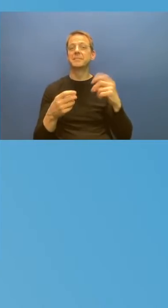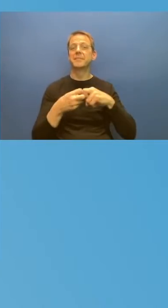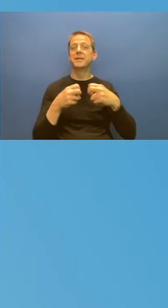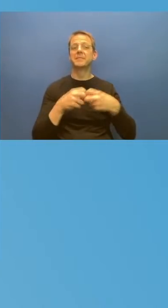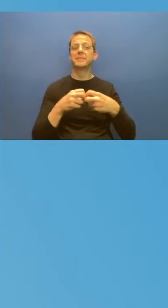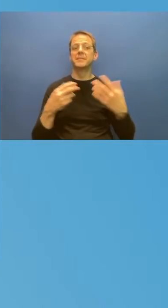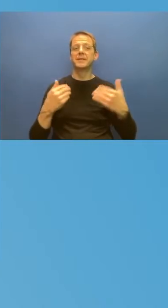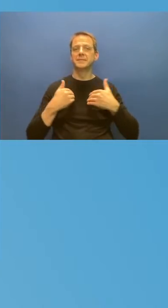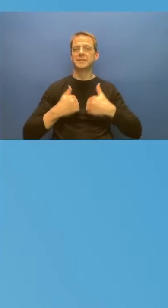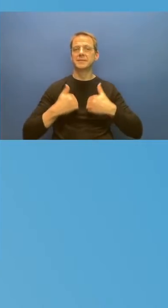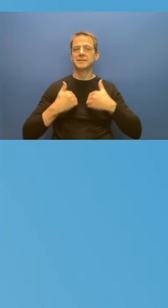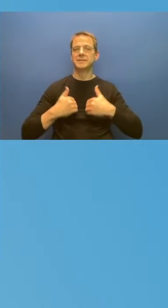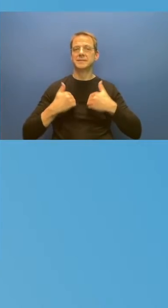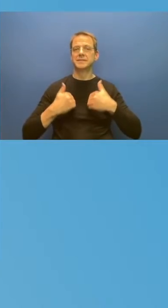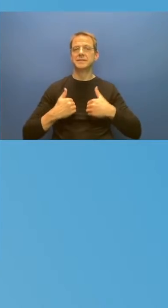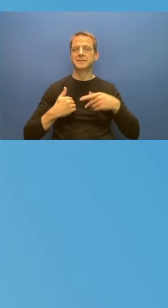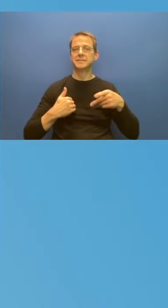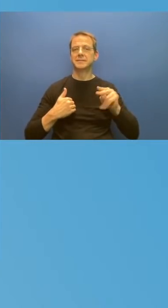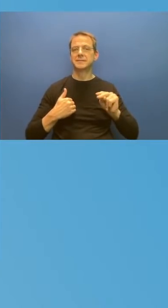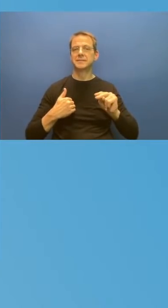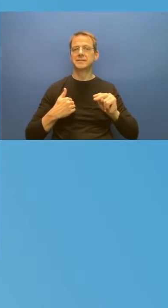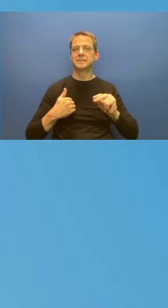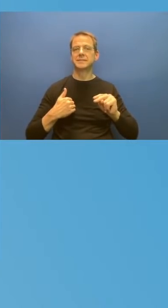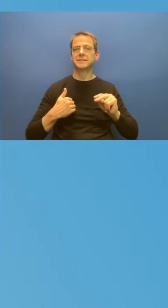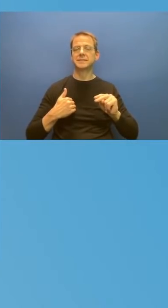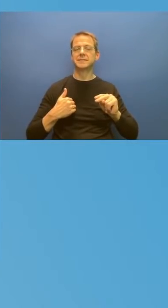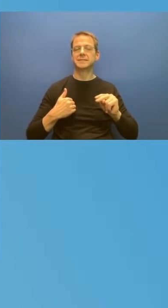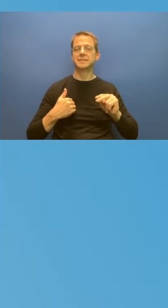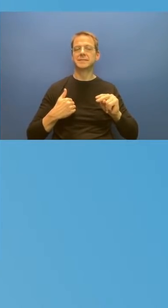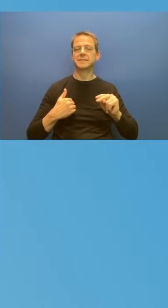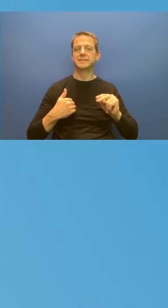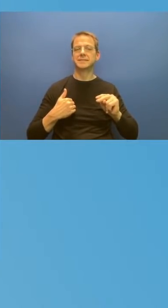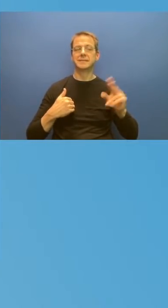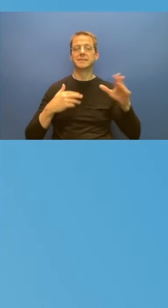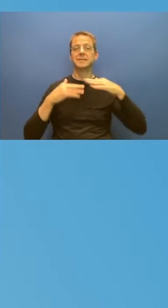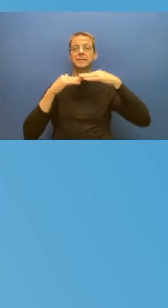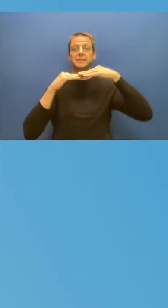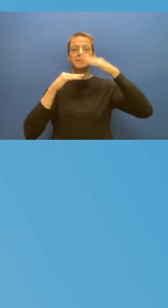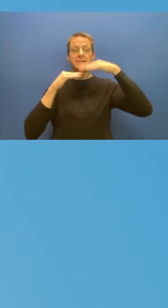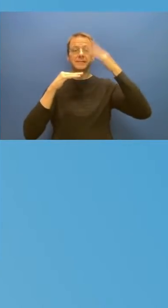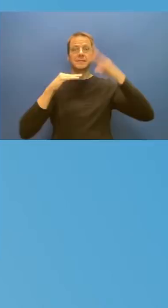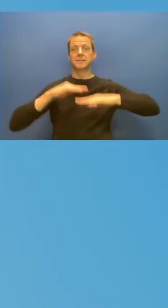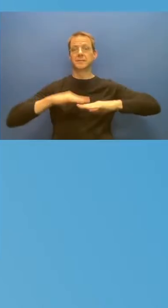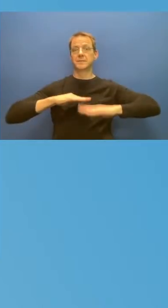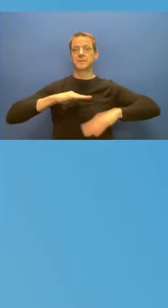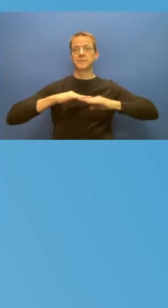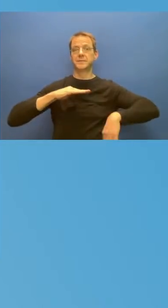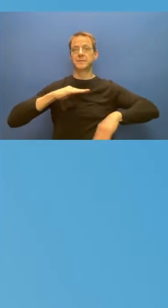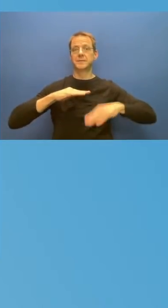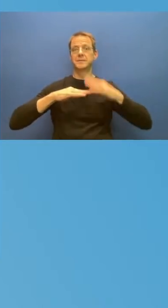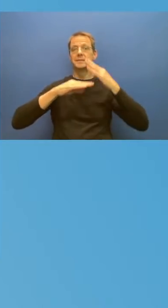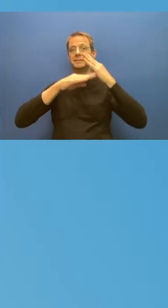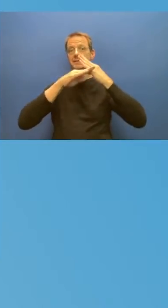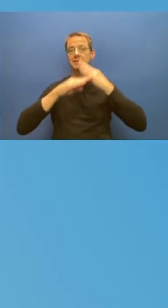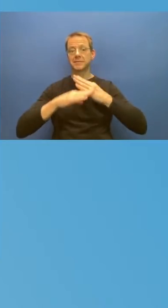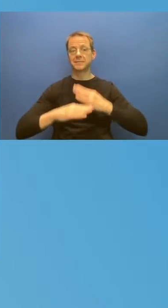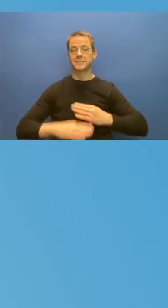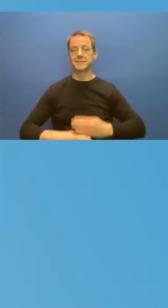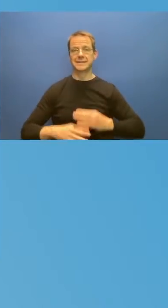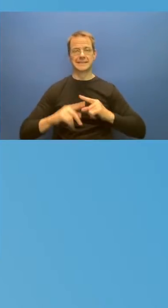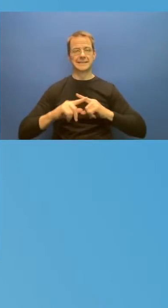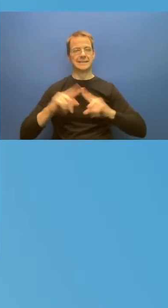upper respiratory tract, and then also how we are vaccinated. When we're vaccinated for flu and